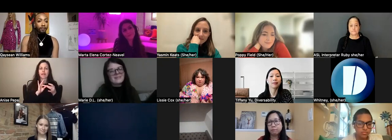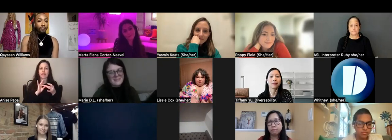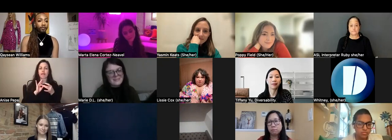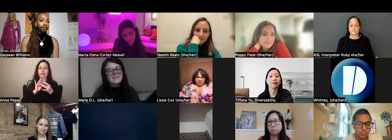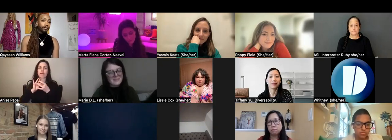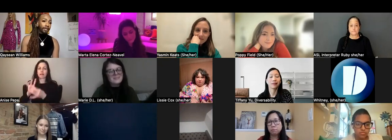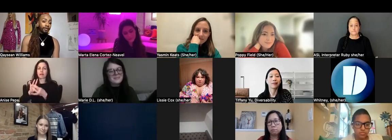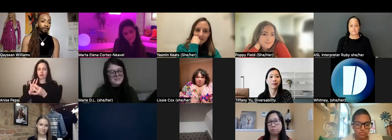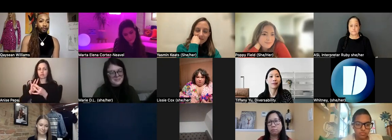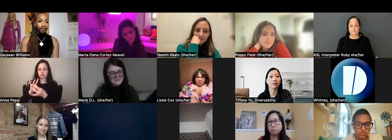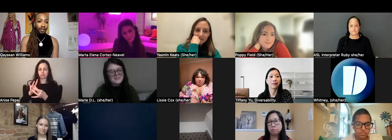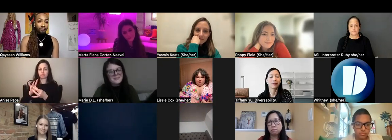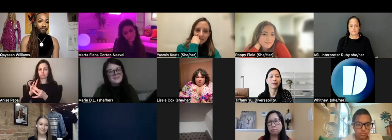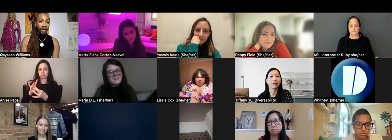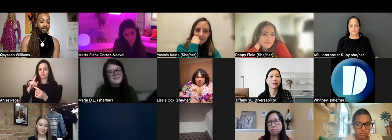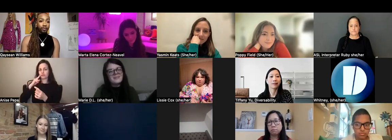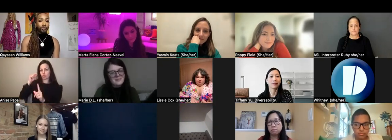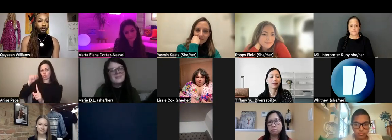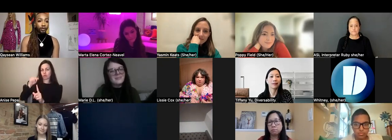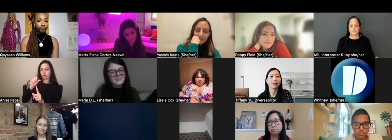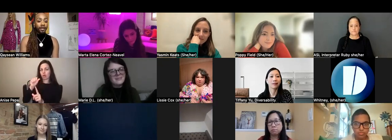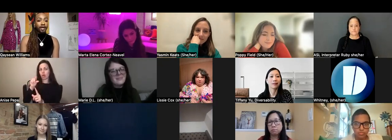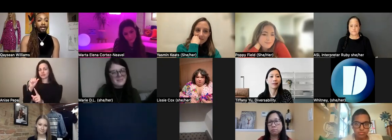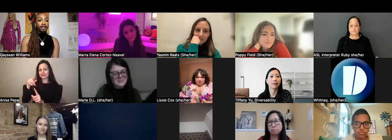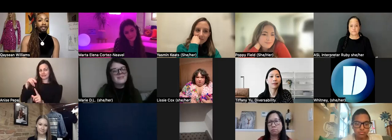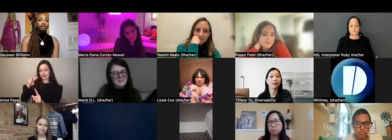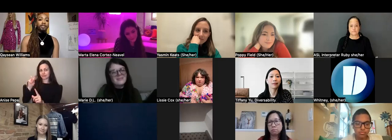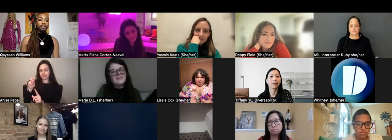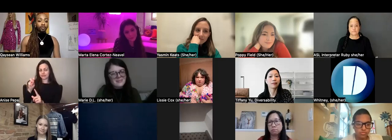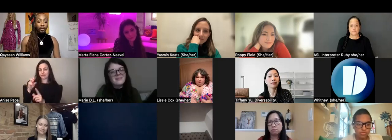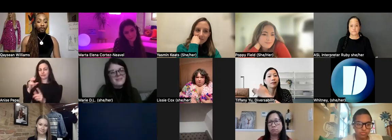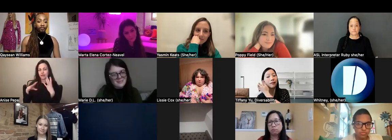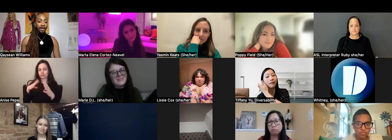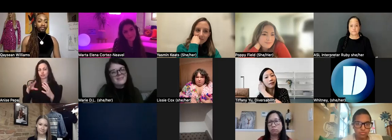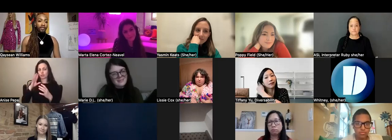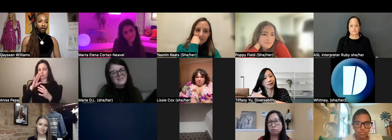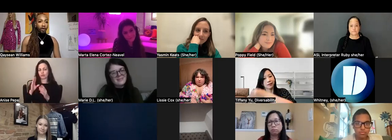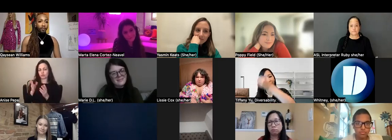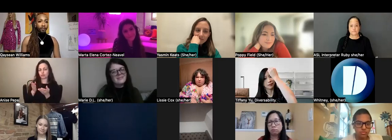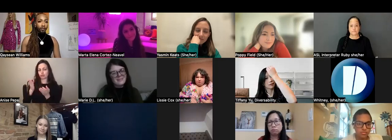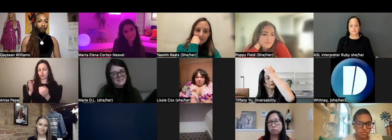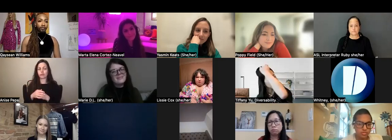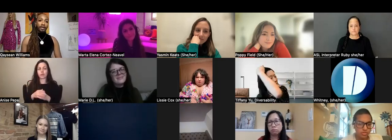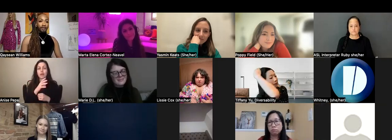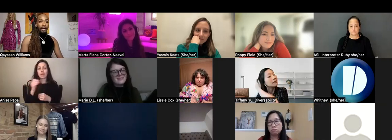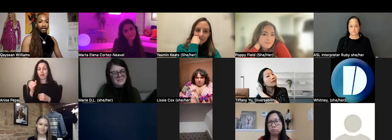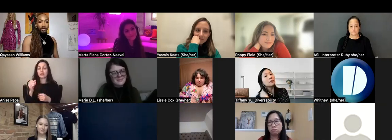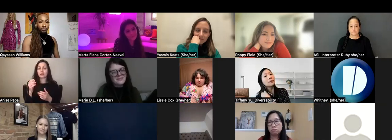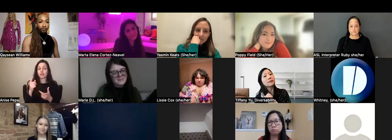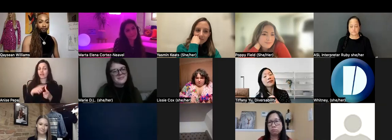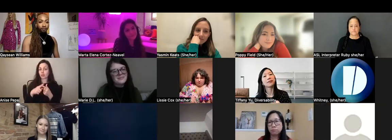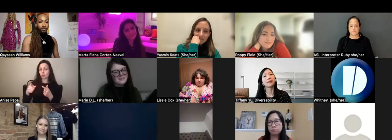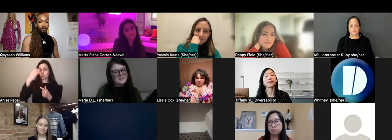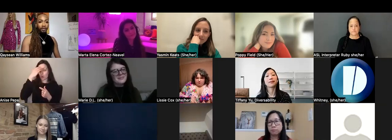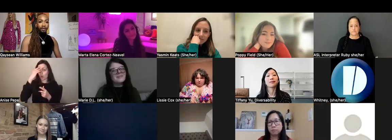for the people that the adaptive fashion will serve. And it just lets you know that there are people that are like